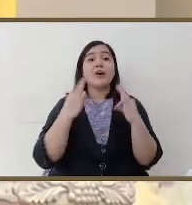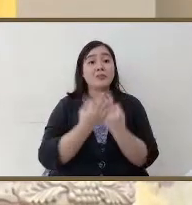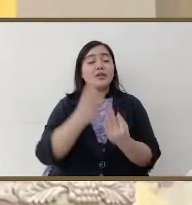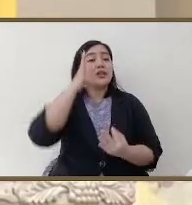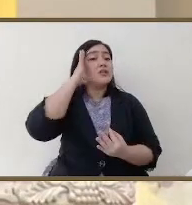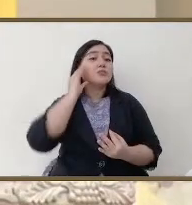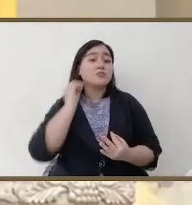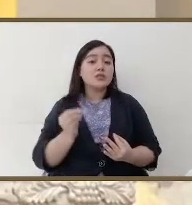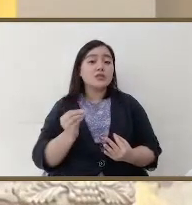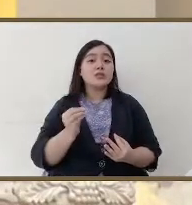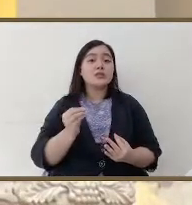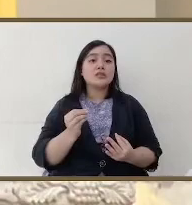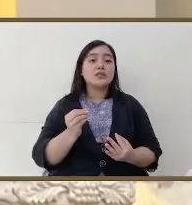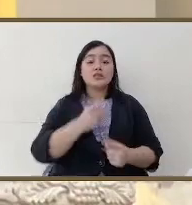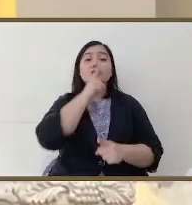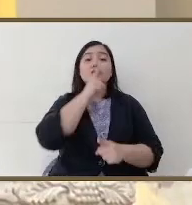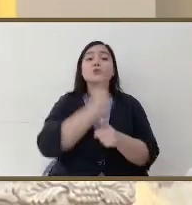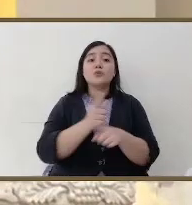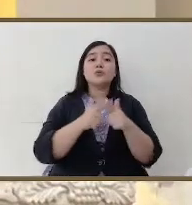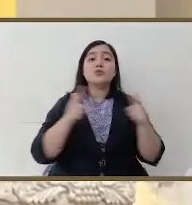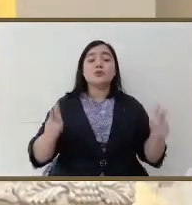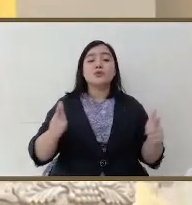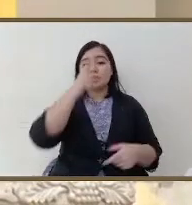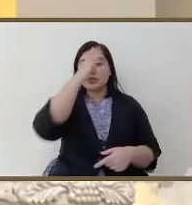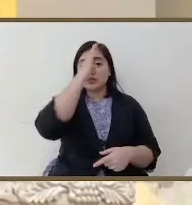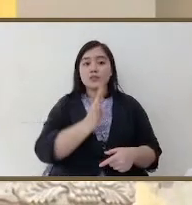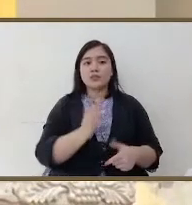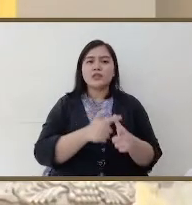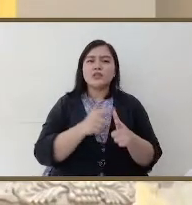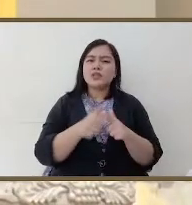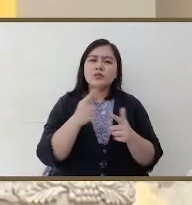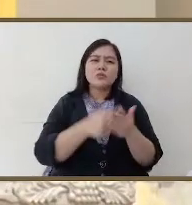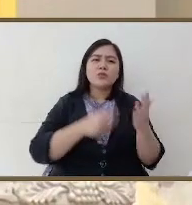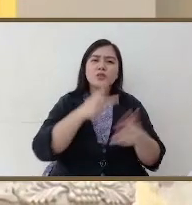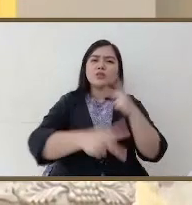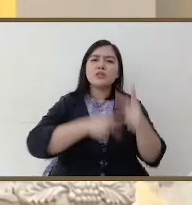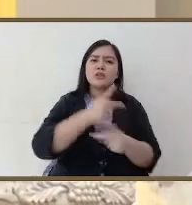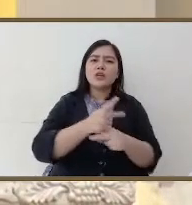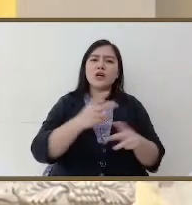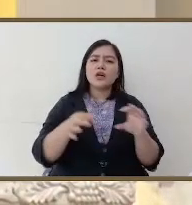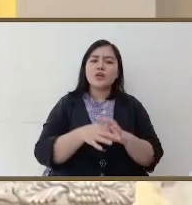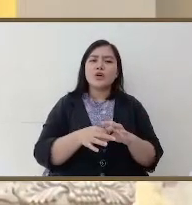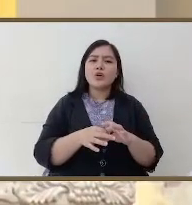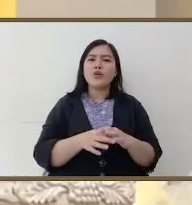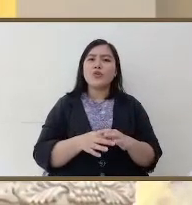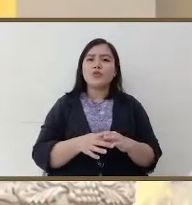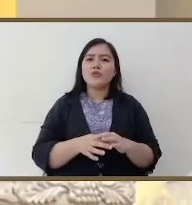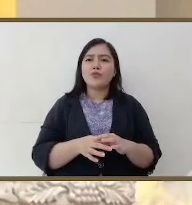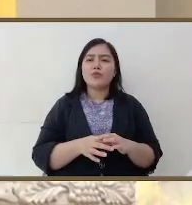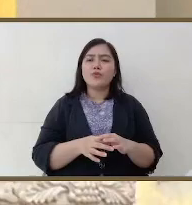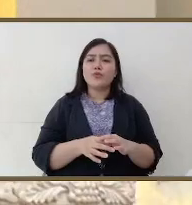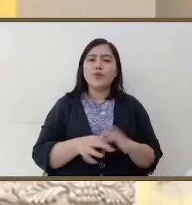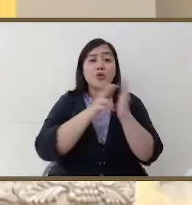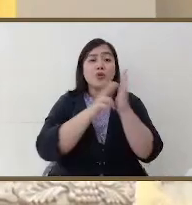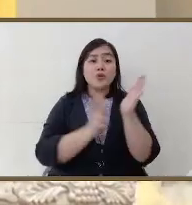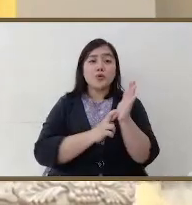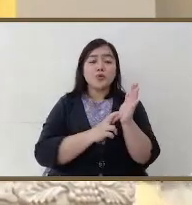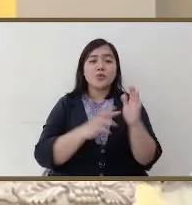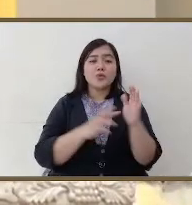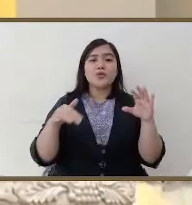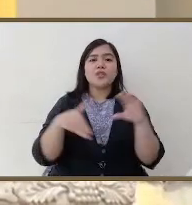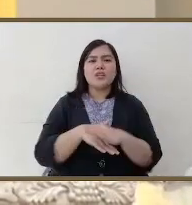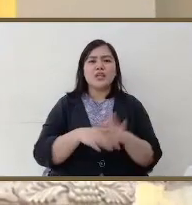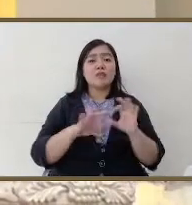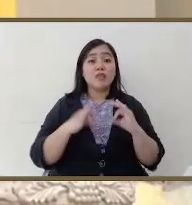great God, then what kind of standard you have in your home? You will never have a standard of love, a